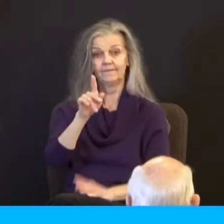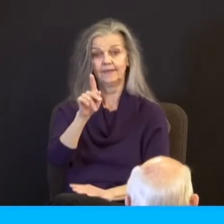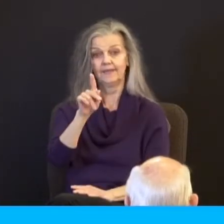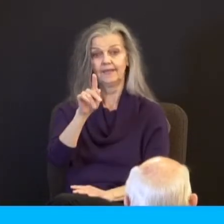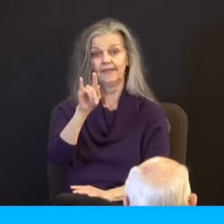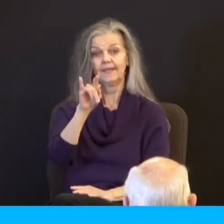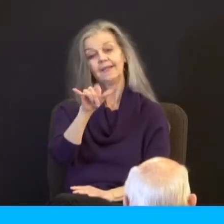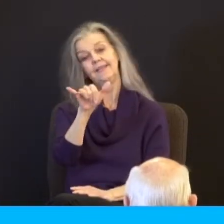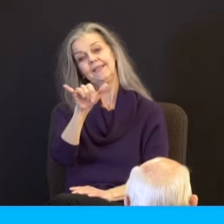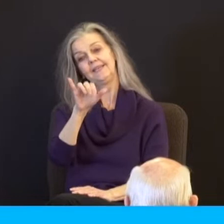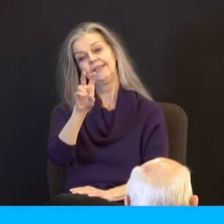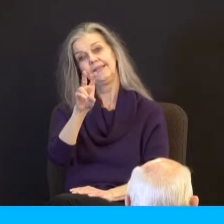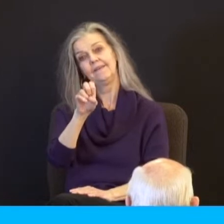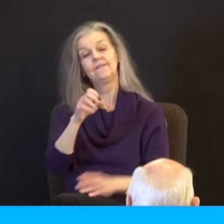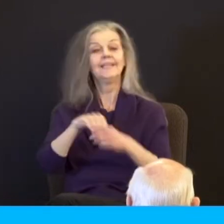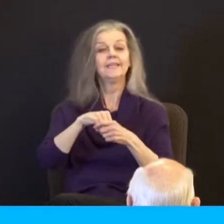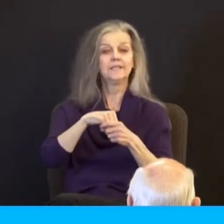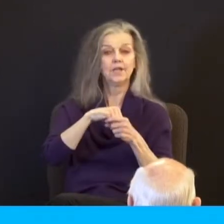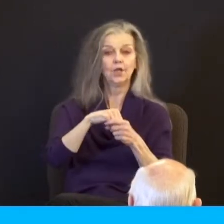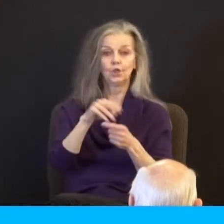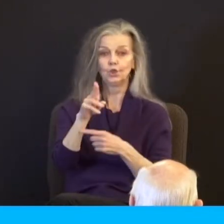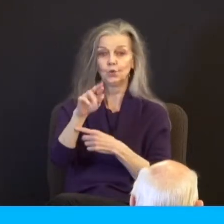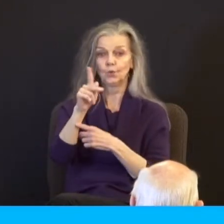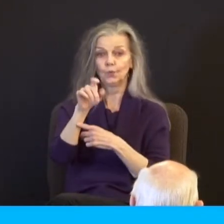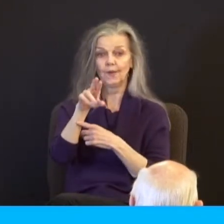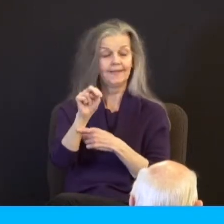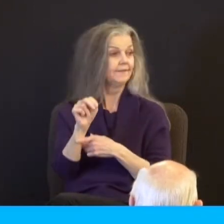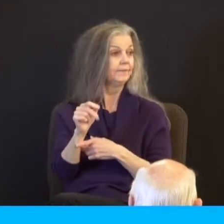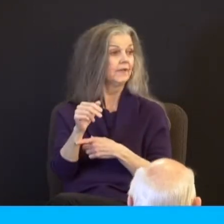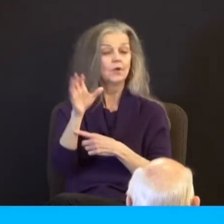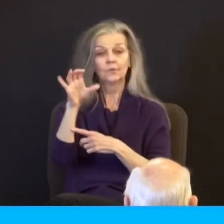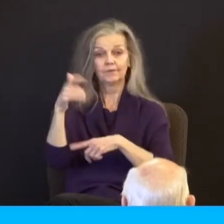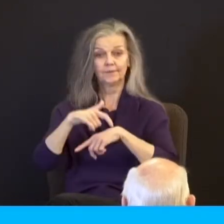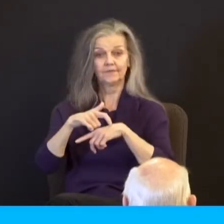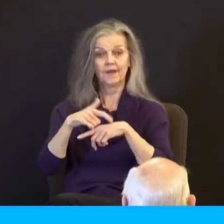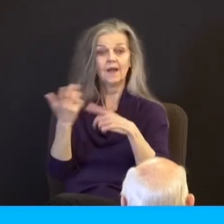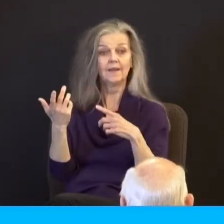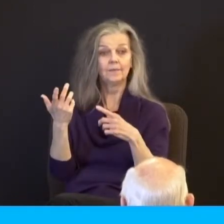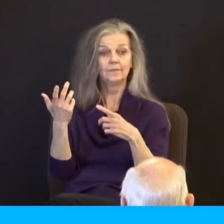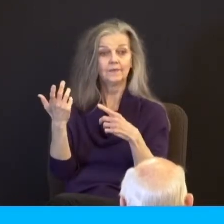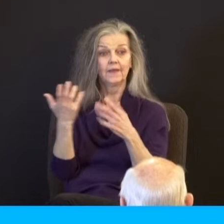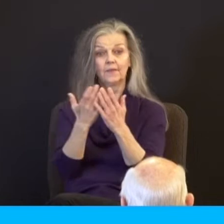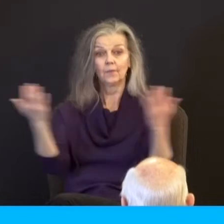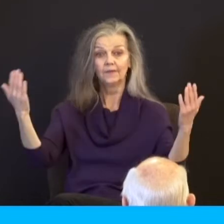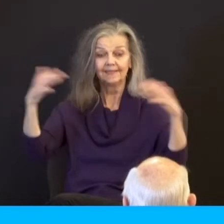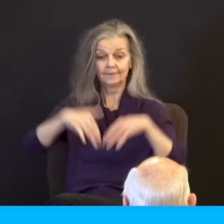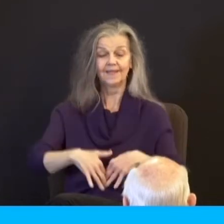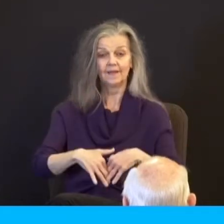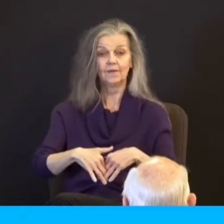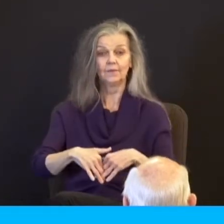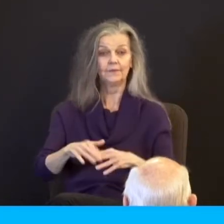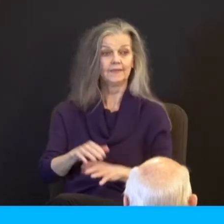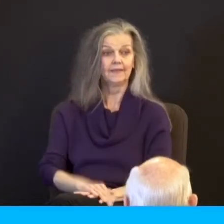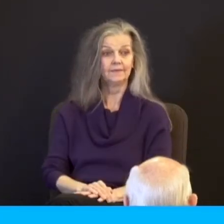Ukraine. If you remember, in December, Christmas time, the walls came down, the Soviet Union collapsed. Boris Yeltsin, standing on the tank,